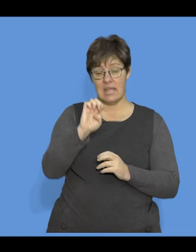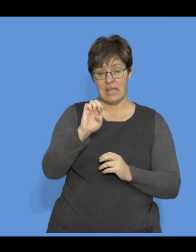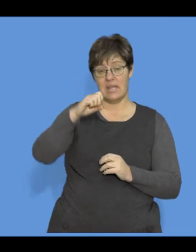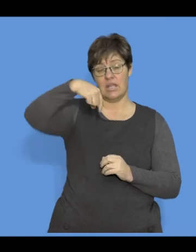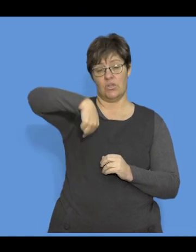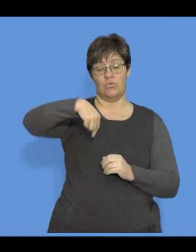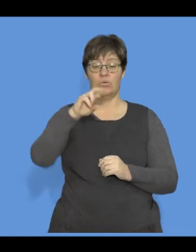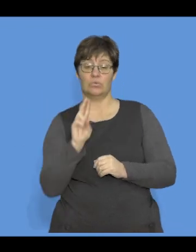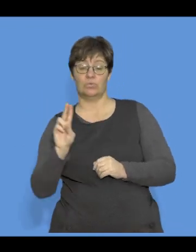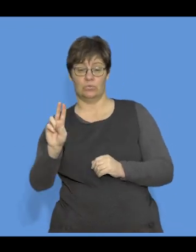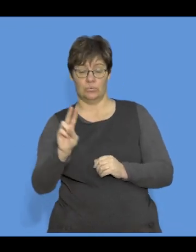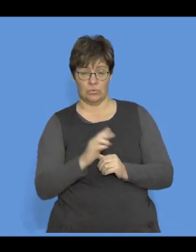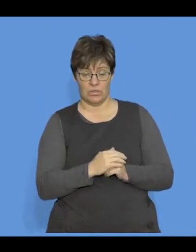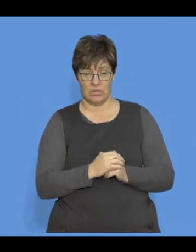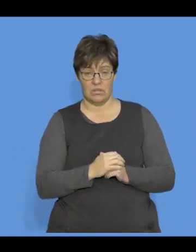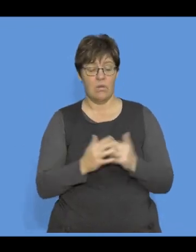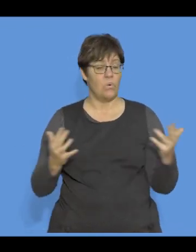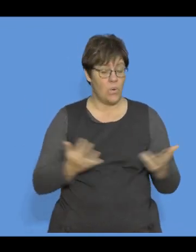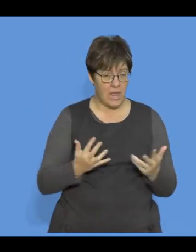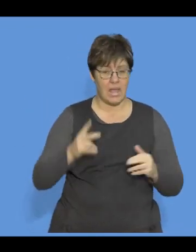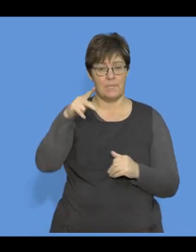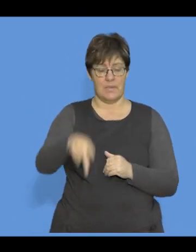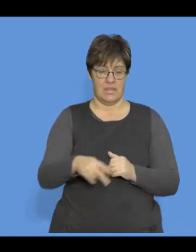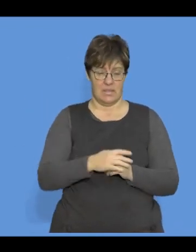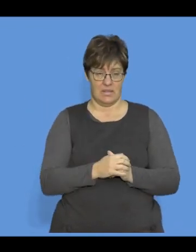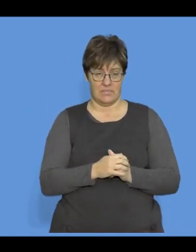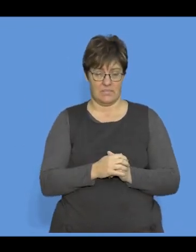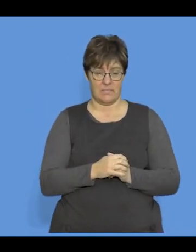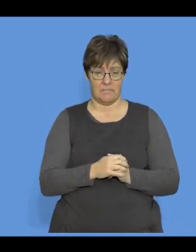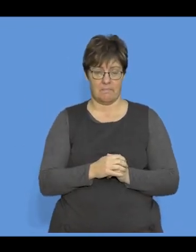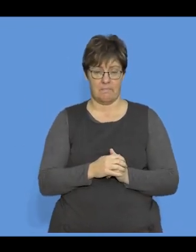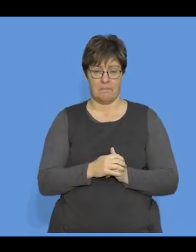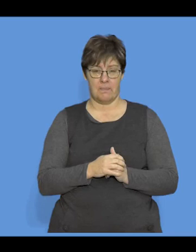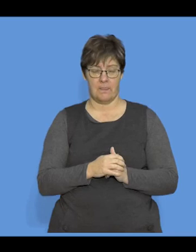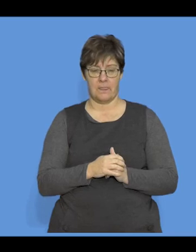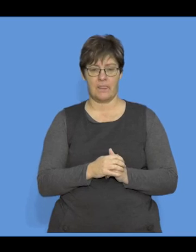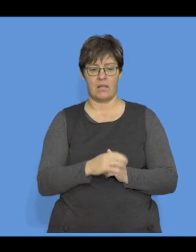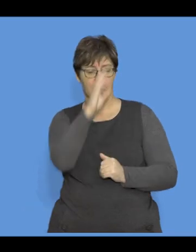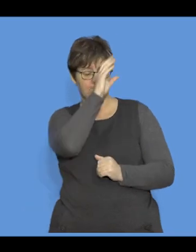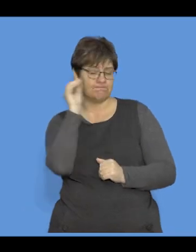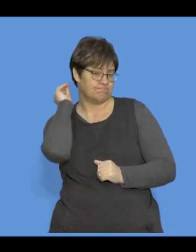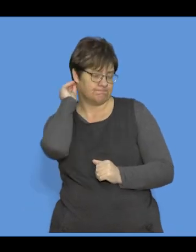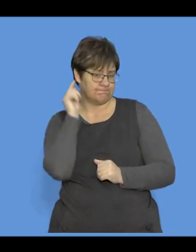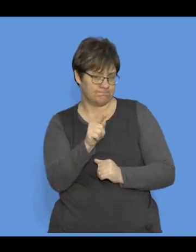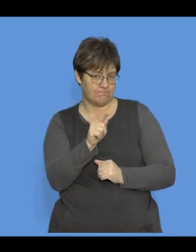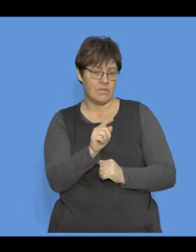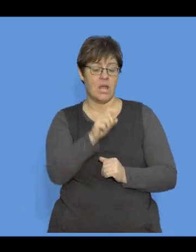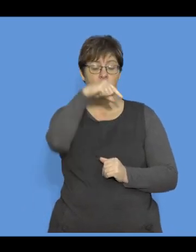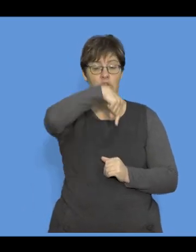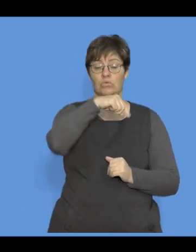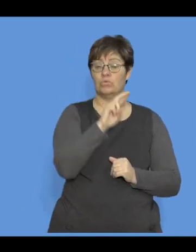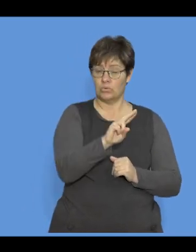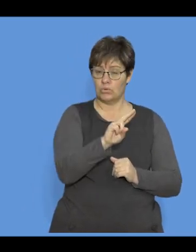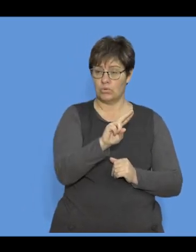EQ2 at P. Now, notice something. Q2 is